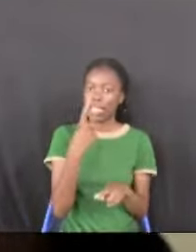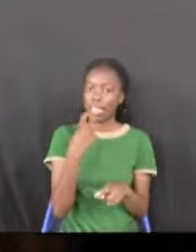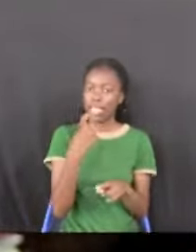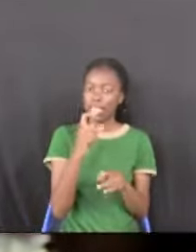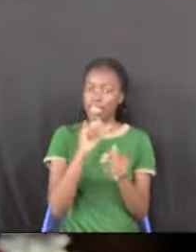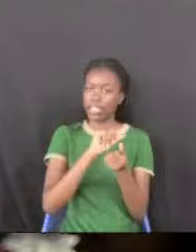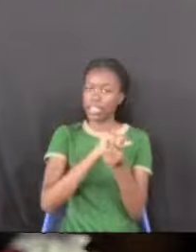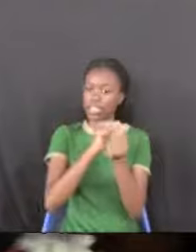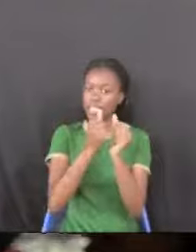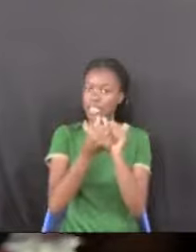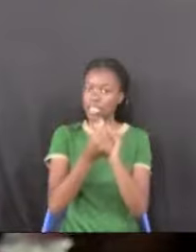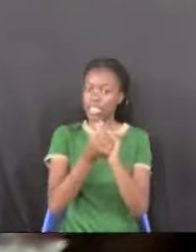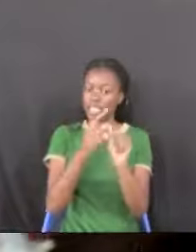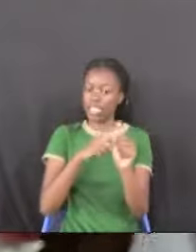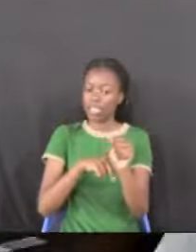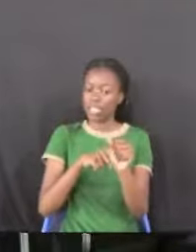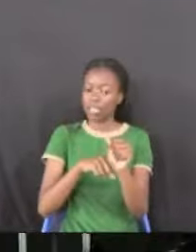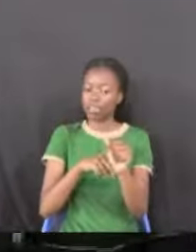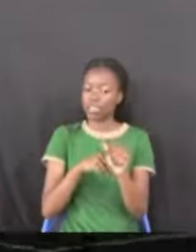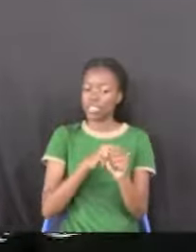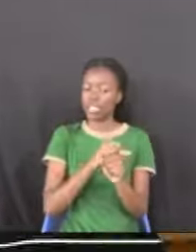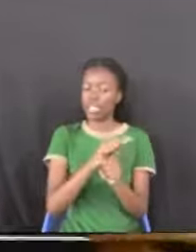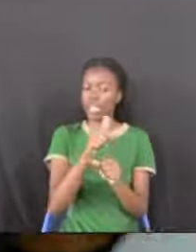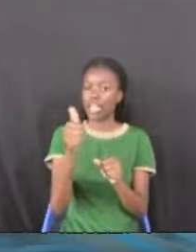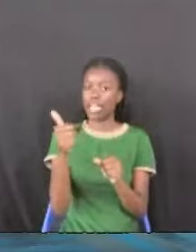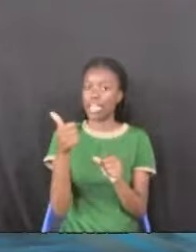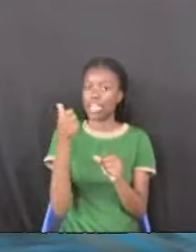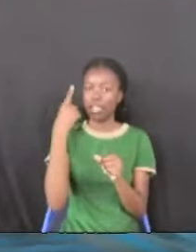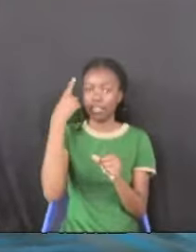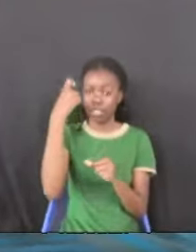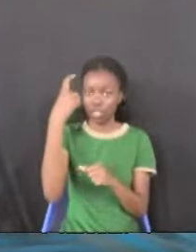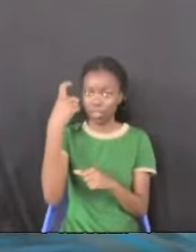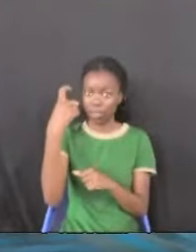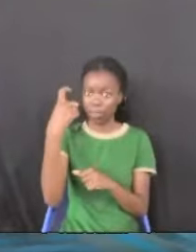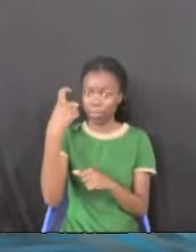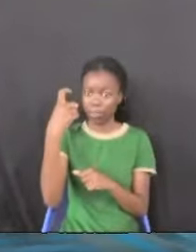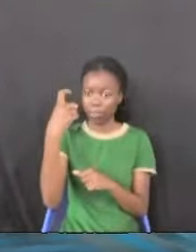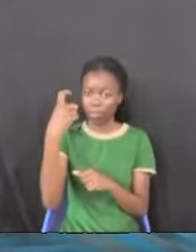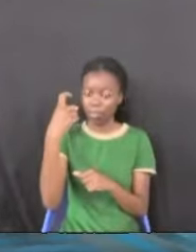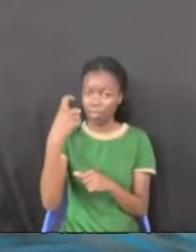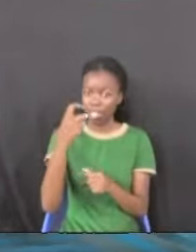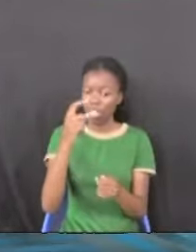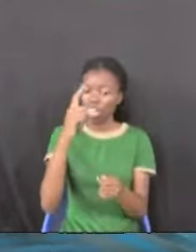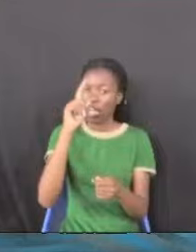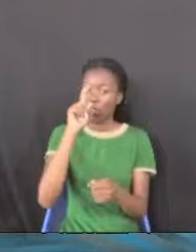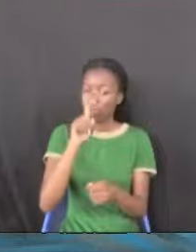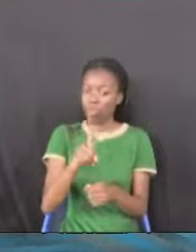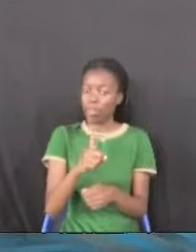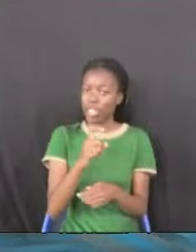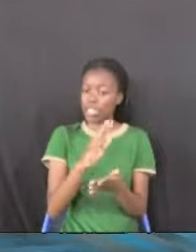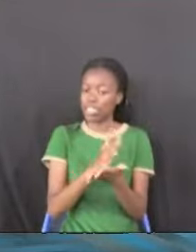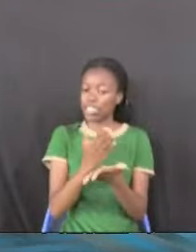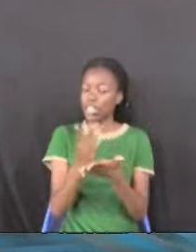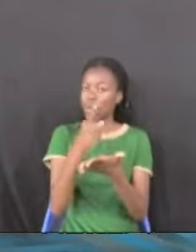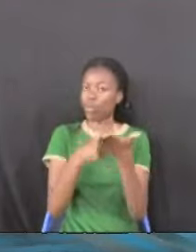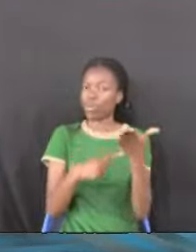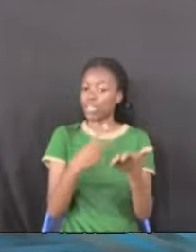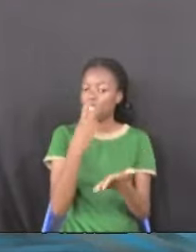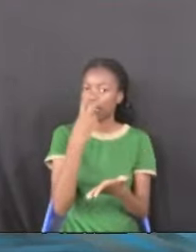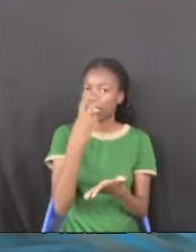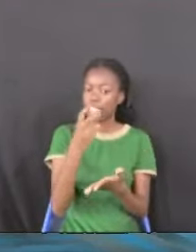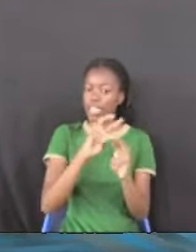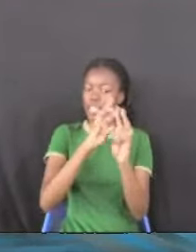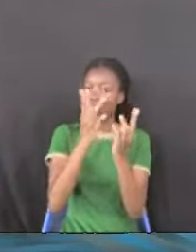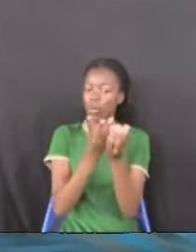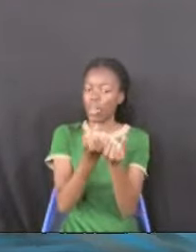she falls into another vision. Ellen, you must share what you have seen. The world needs to know